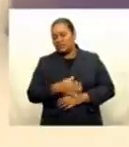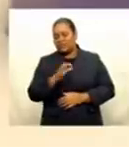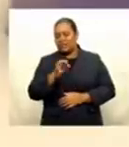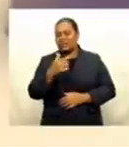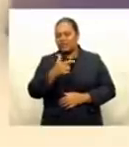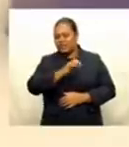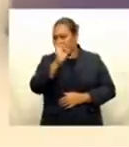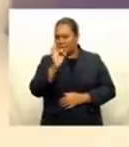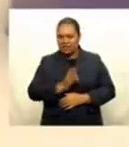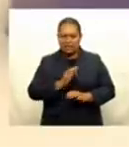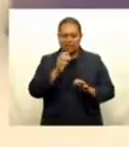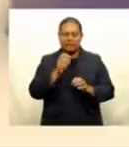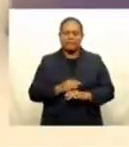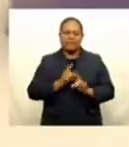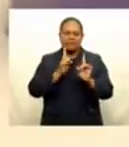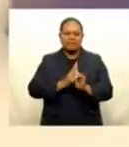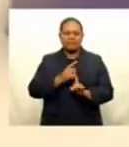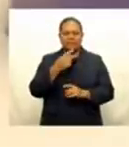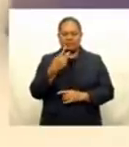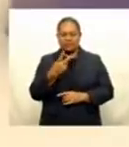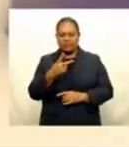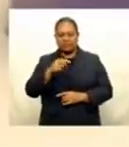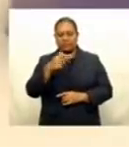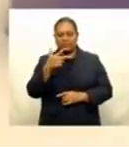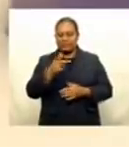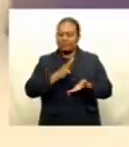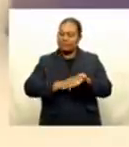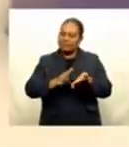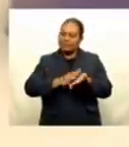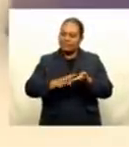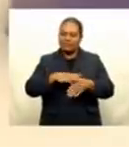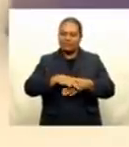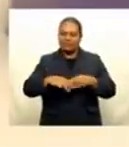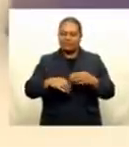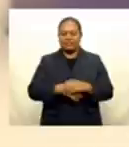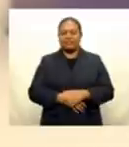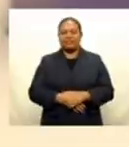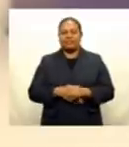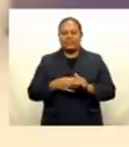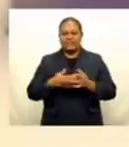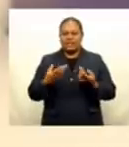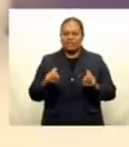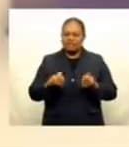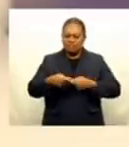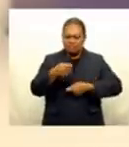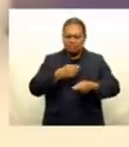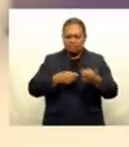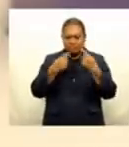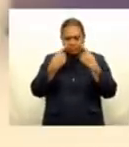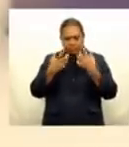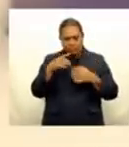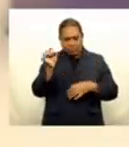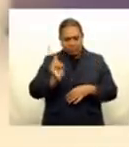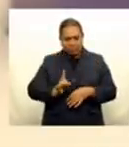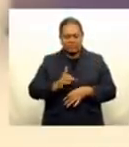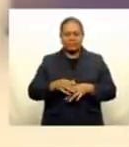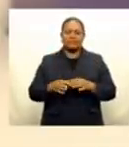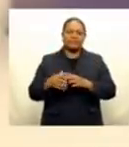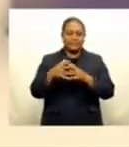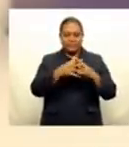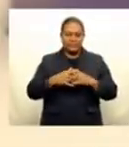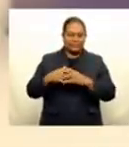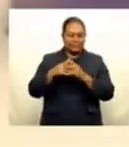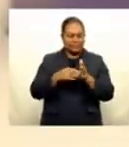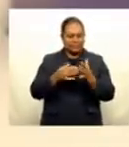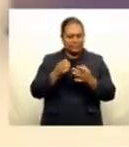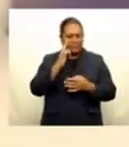closing at $3.28 billion. It's a rather quiet day in the foreign exchange market today. The US dollar began the